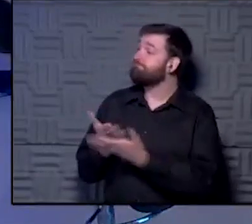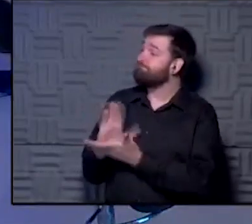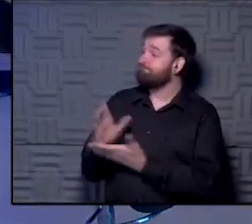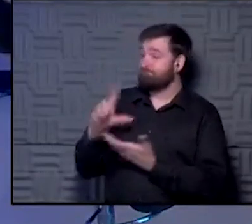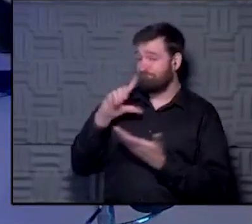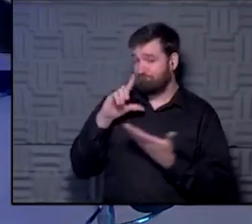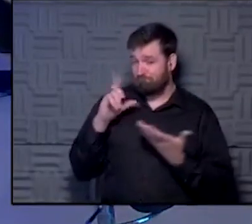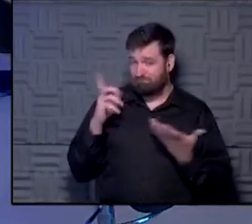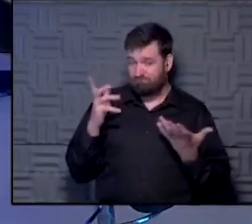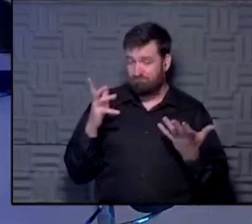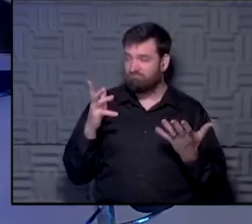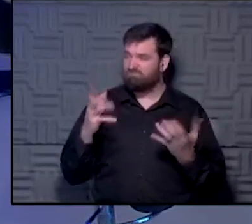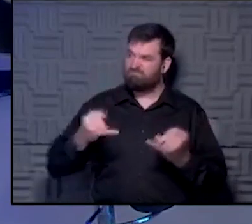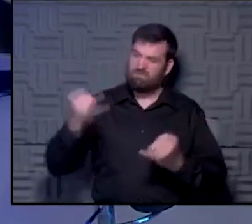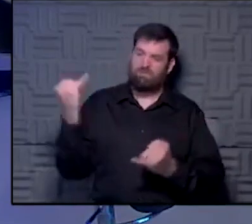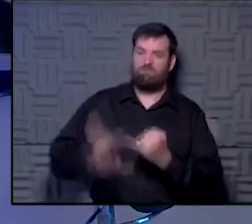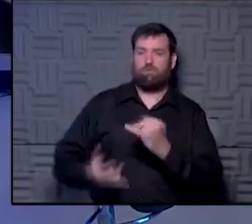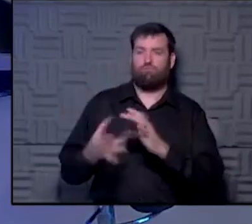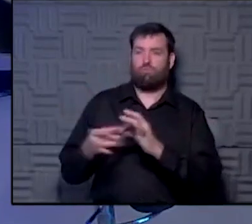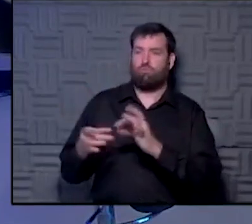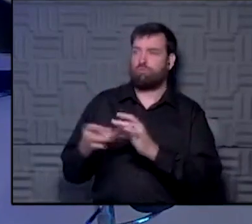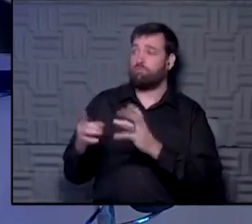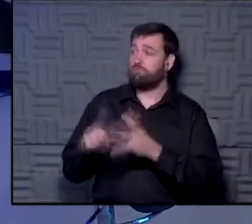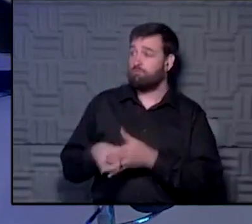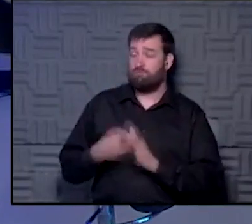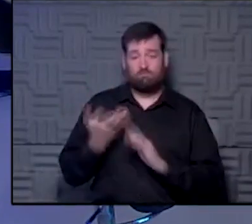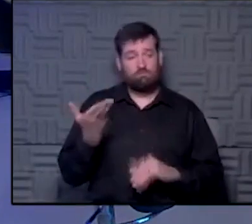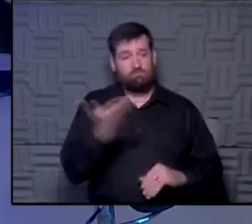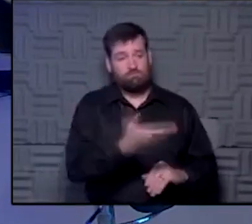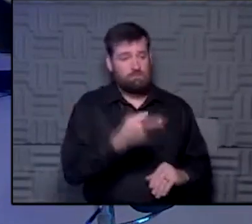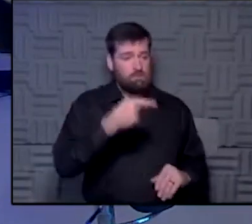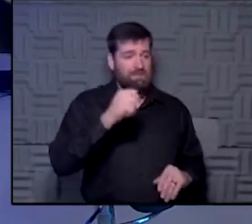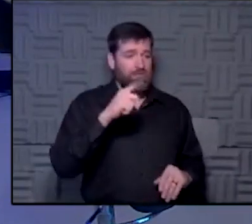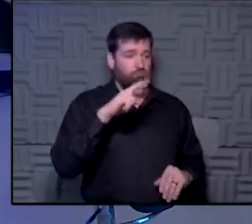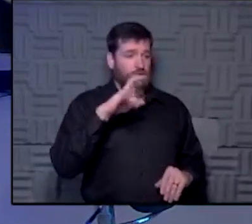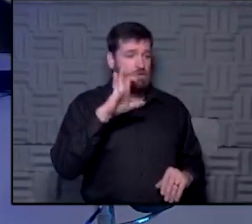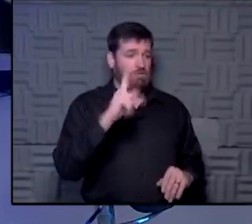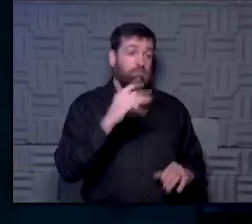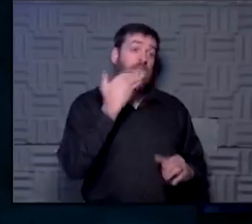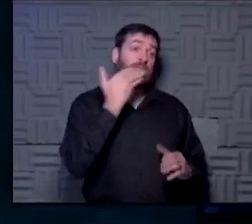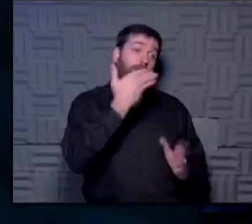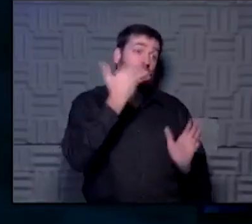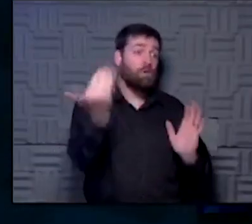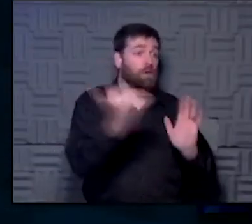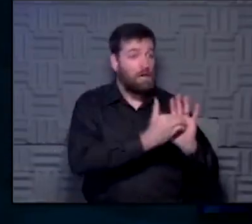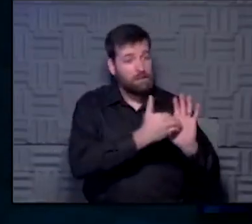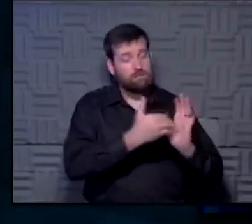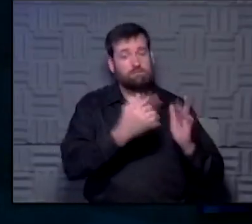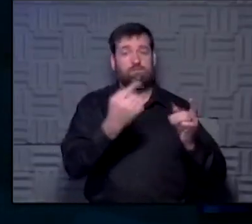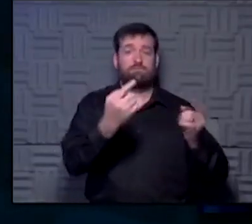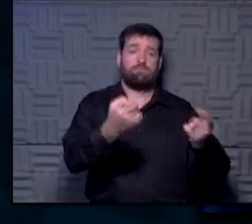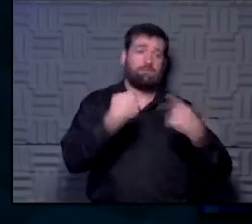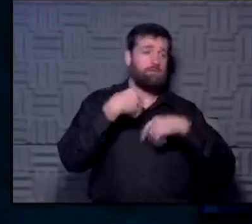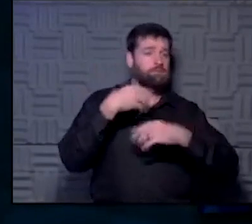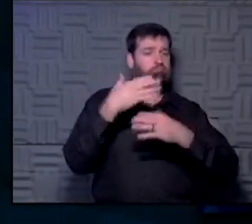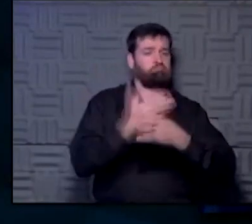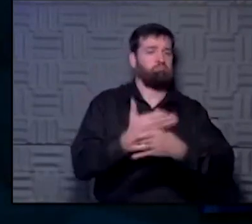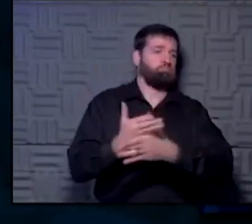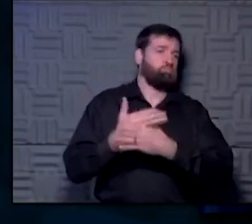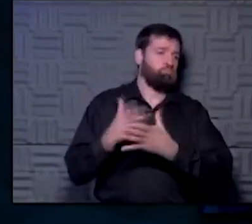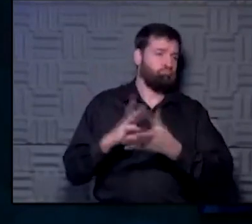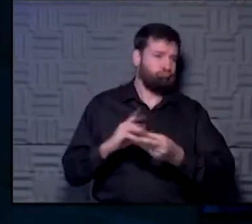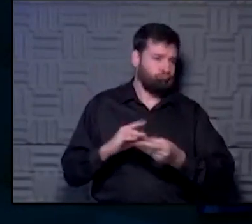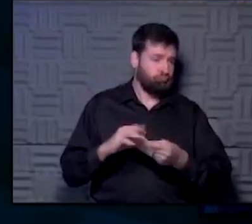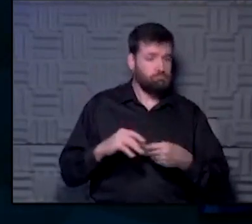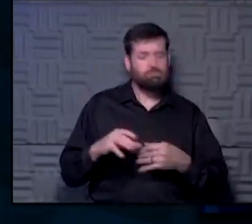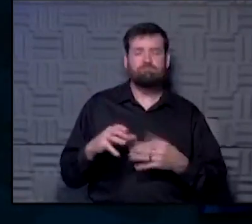I think we're going to do final thoughts. I'm going to start with Patrick, and I want to tell you thank you again for coming and sharing with us. What are